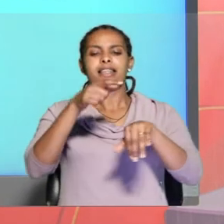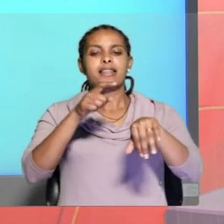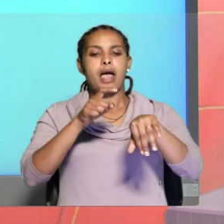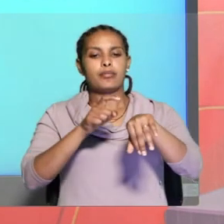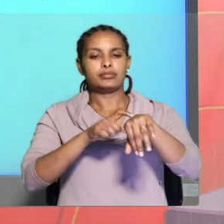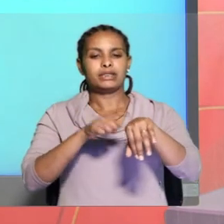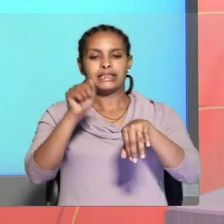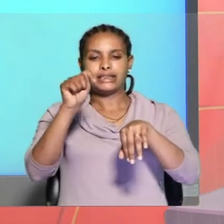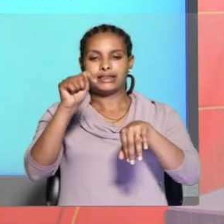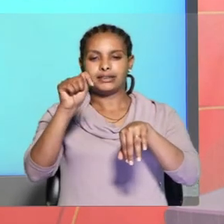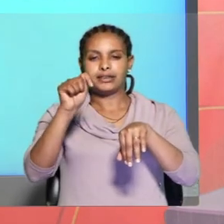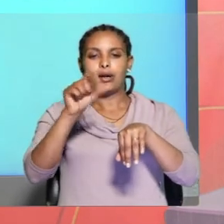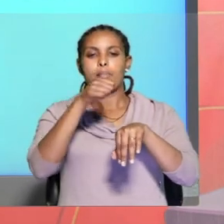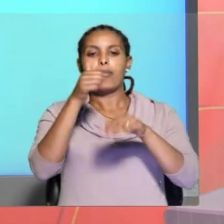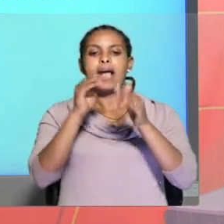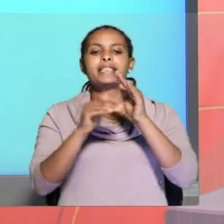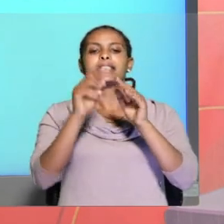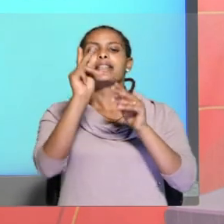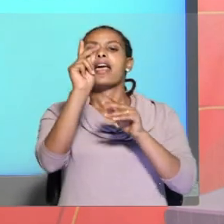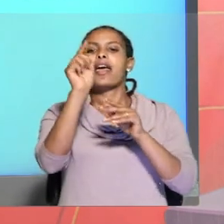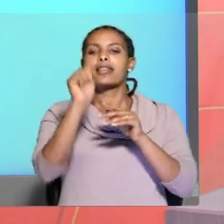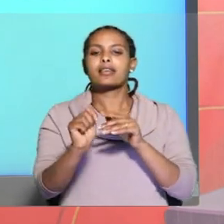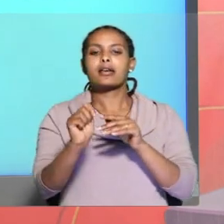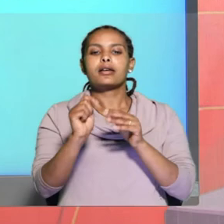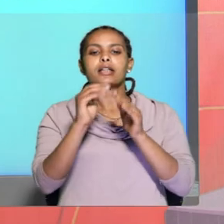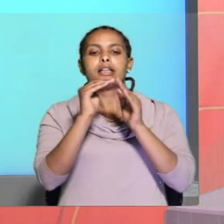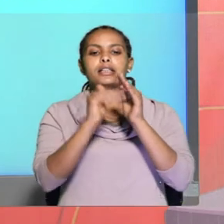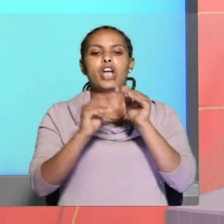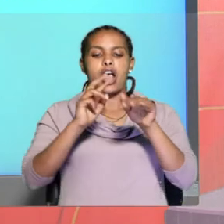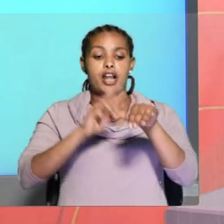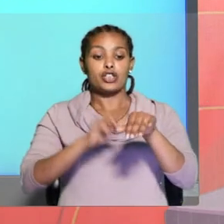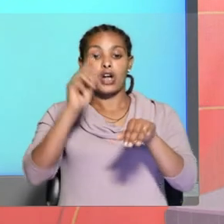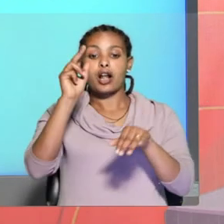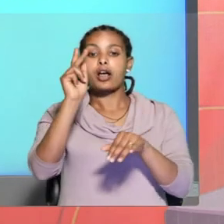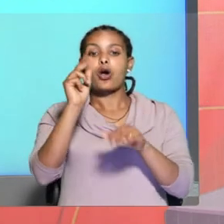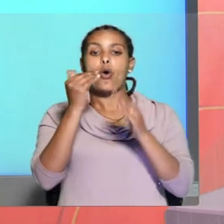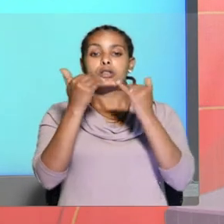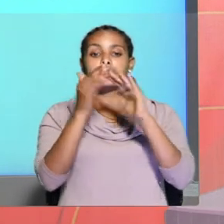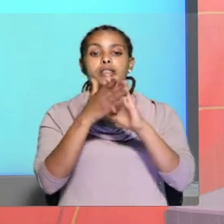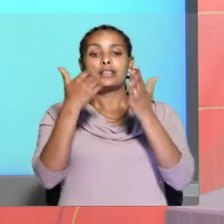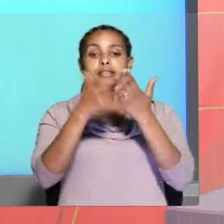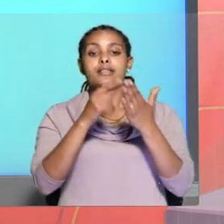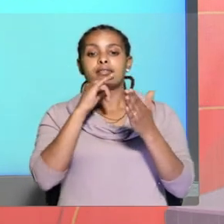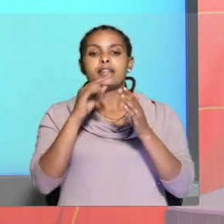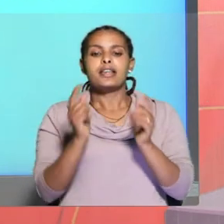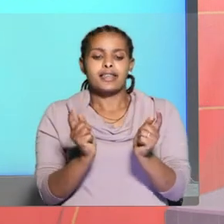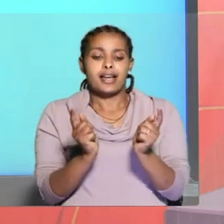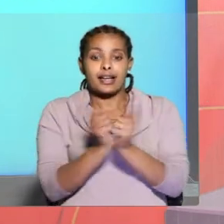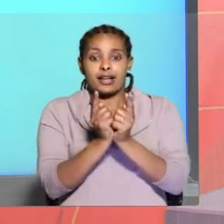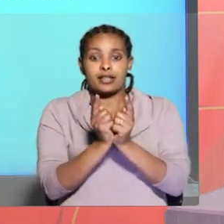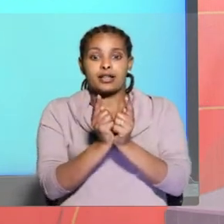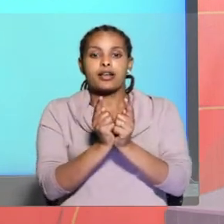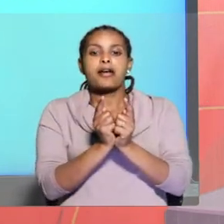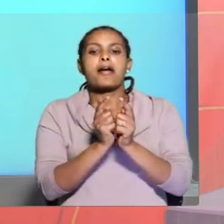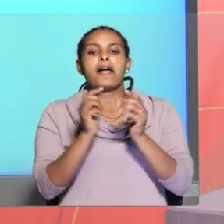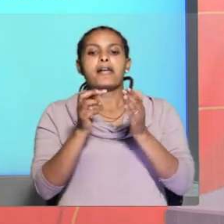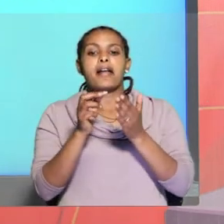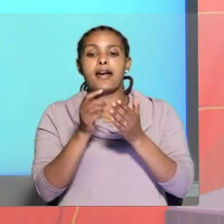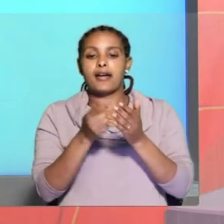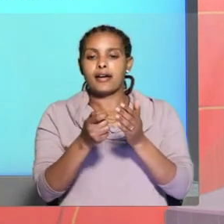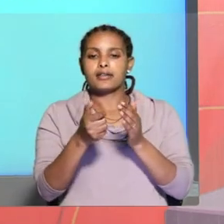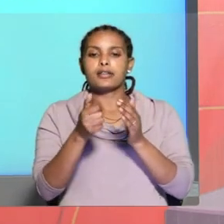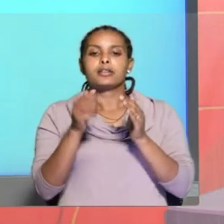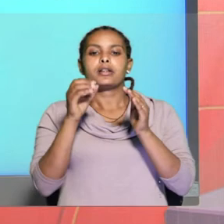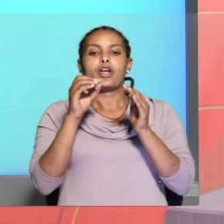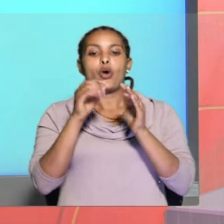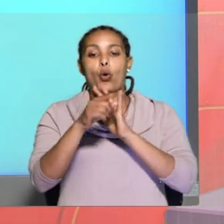equal minus kt plus initial concentration now this is integrated red equation for the